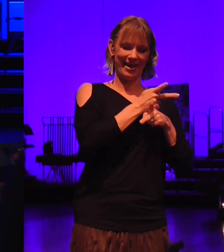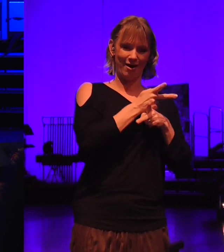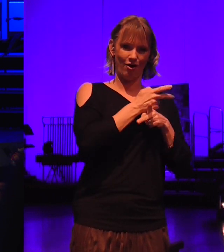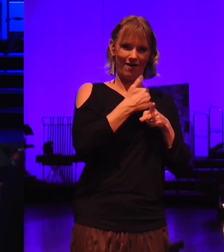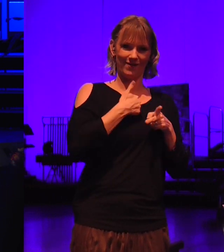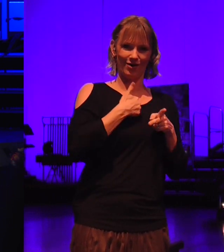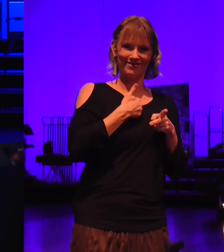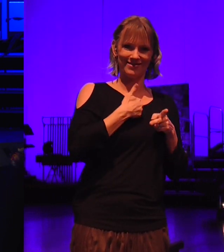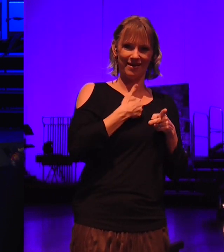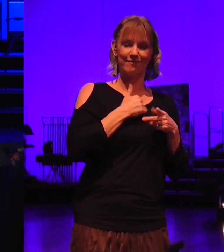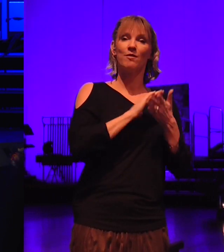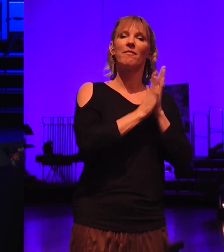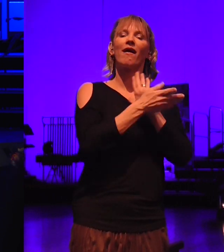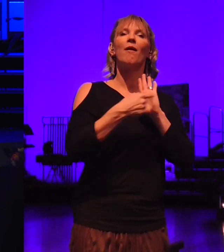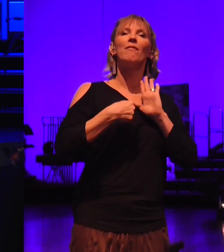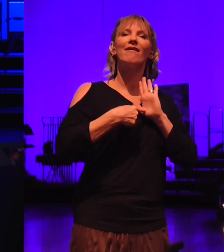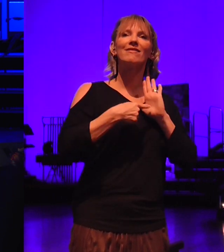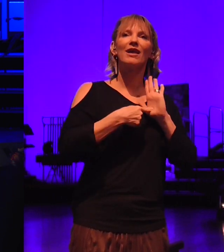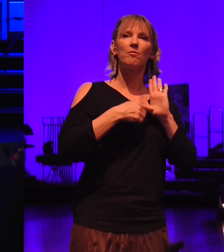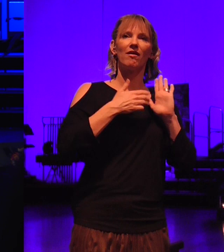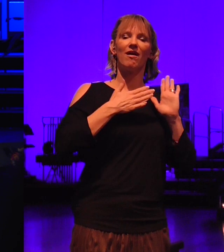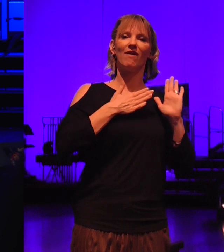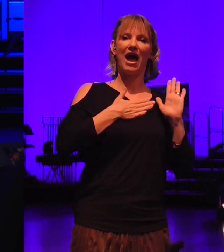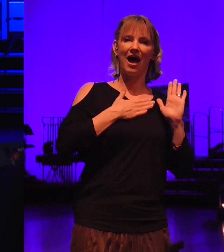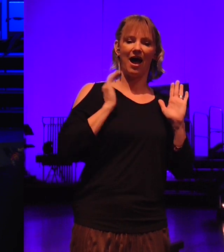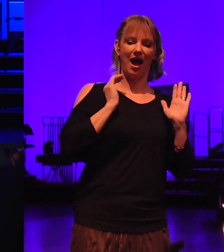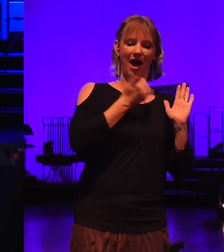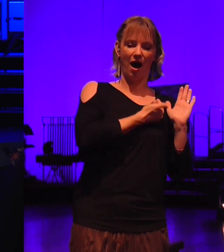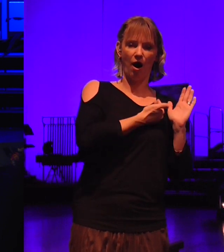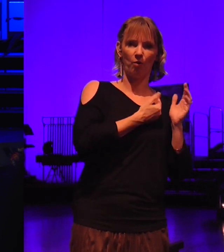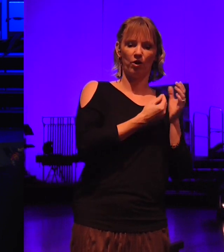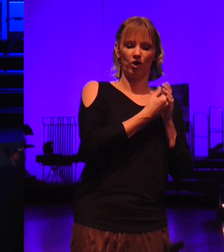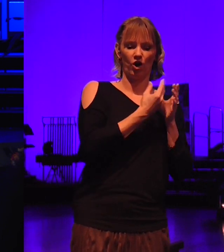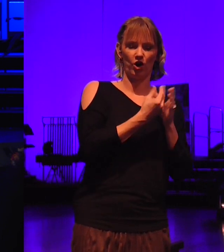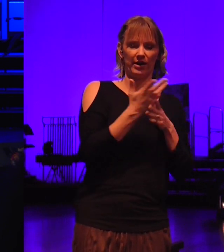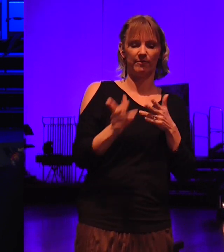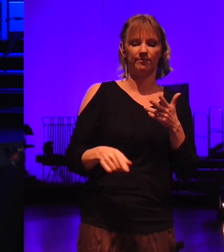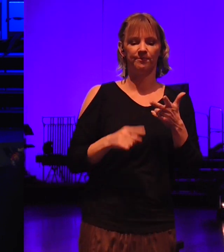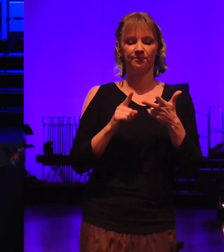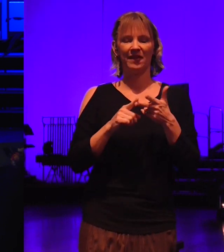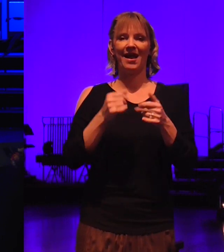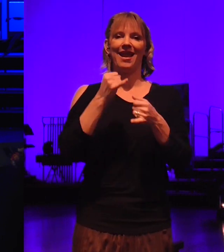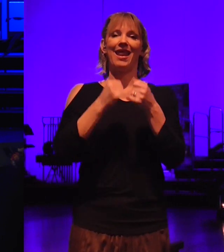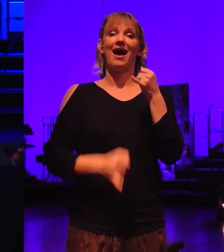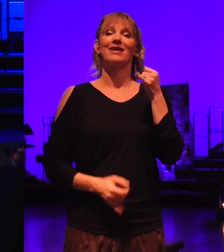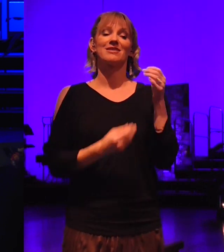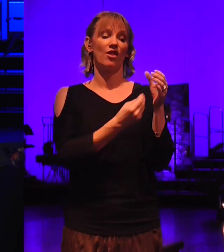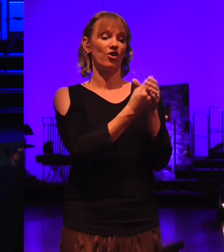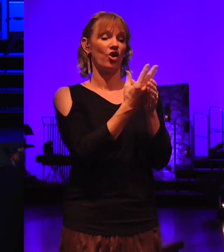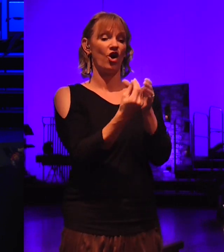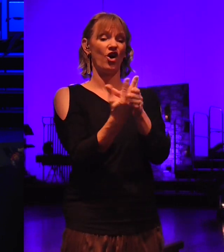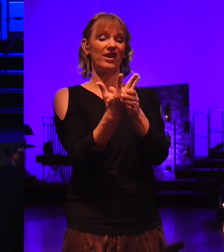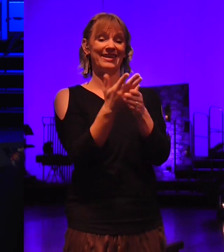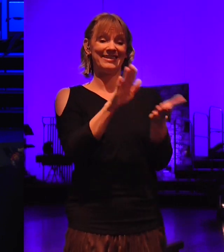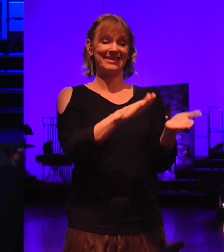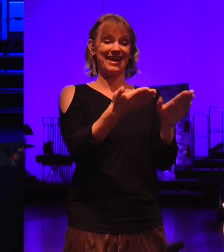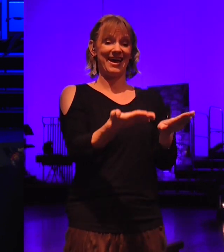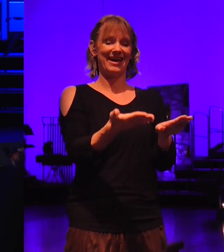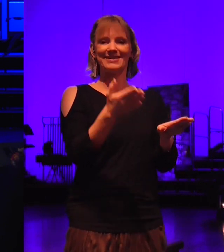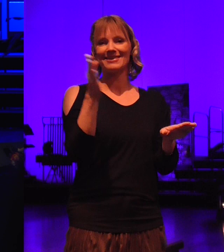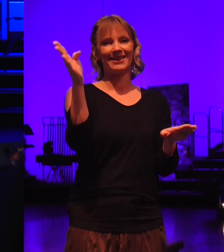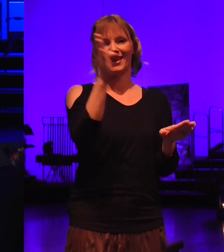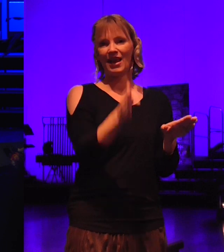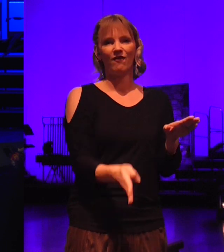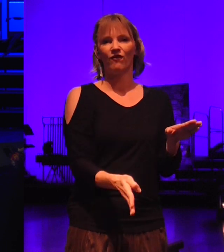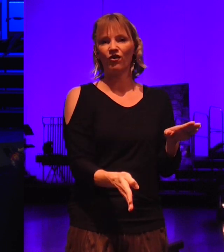example of our own garden. Lastly, the garden never dies. The